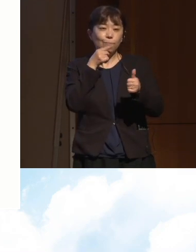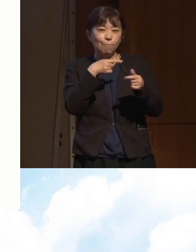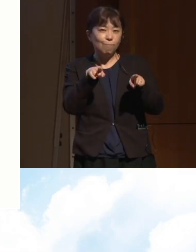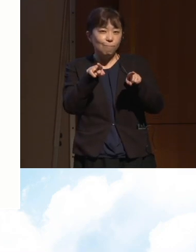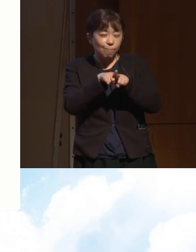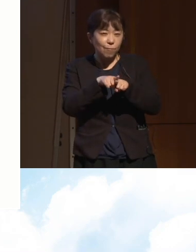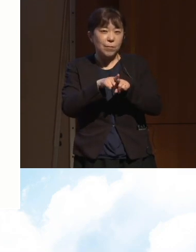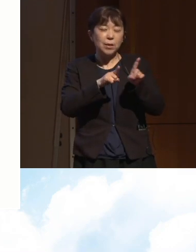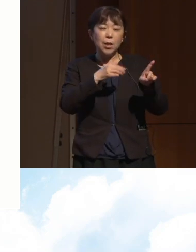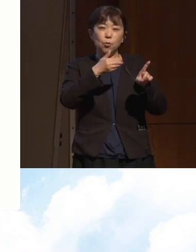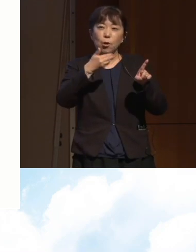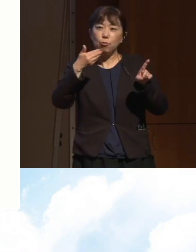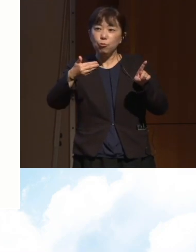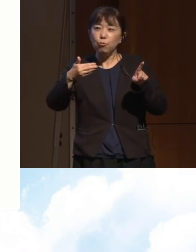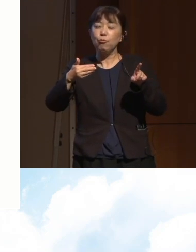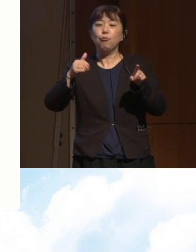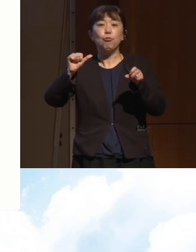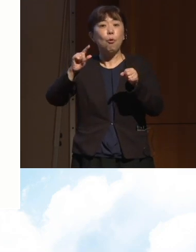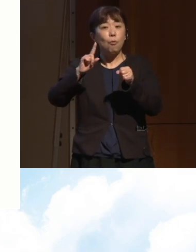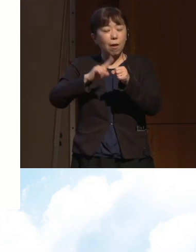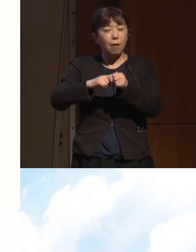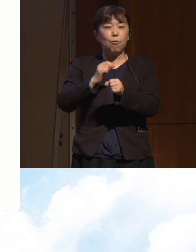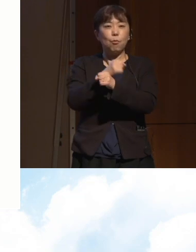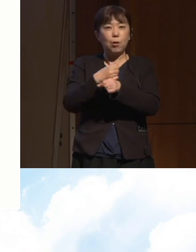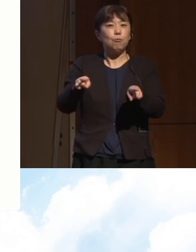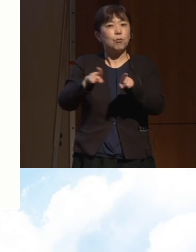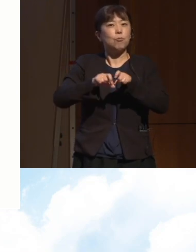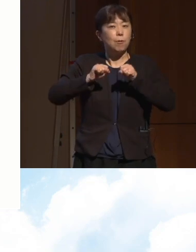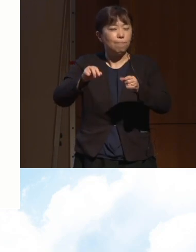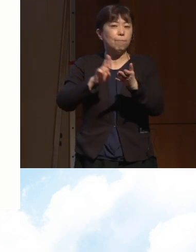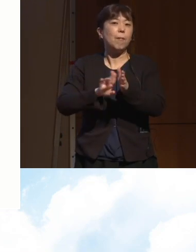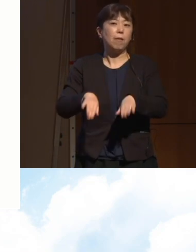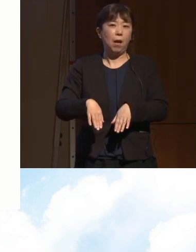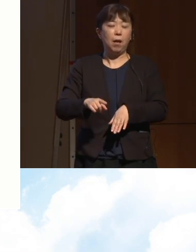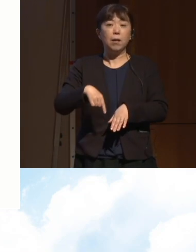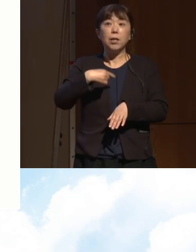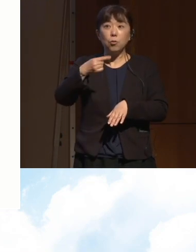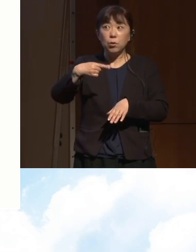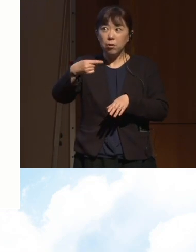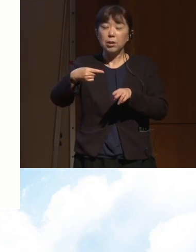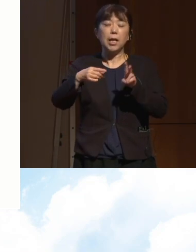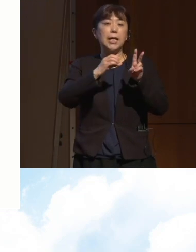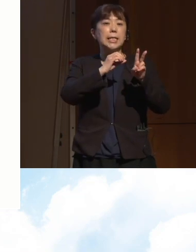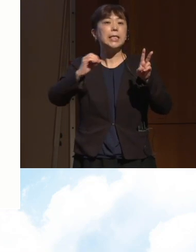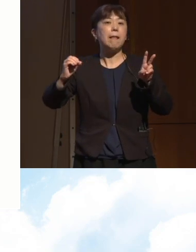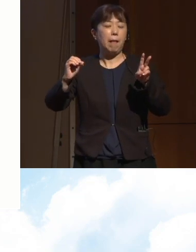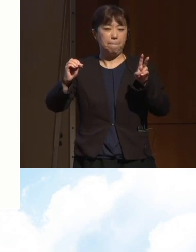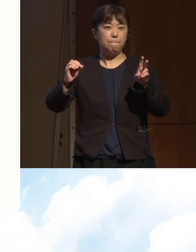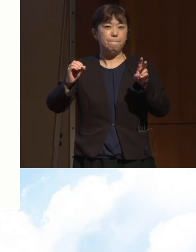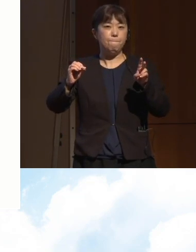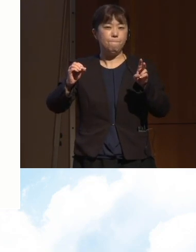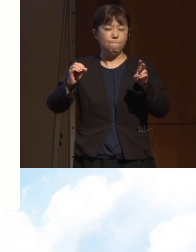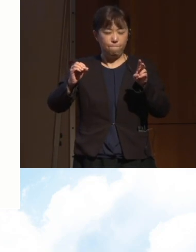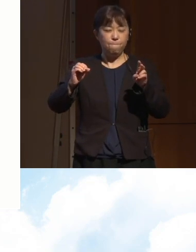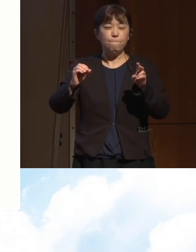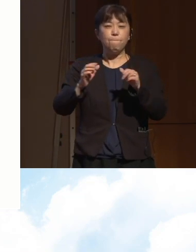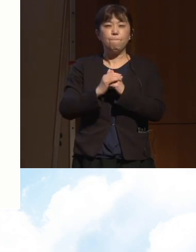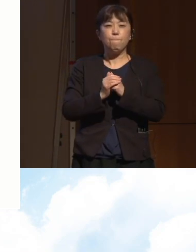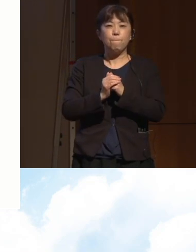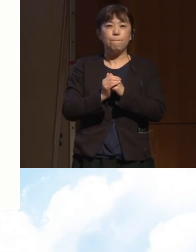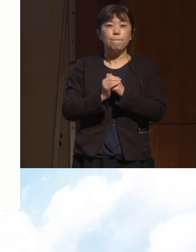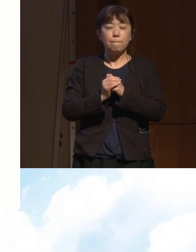was in the 2000s, many years after this patient had been infected. We took the B cells from this survivor, and